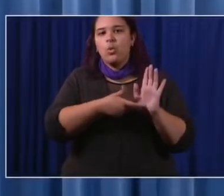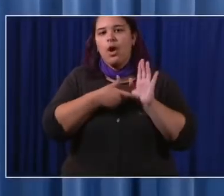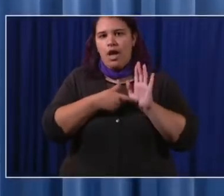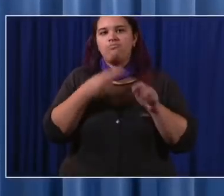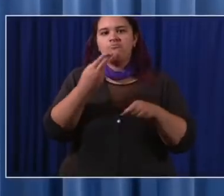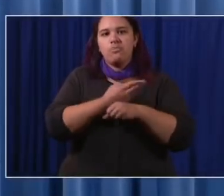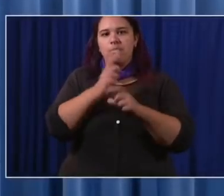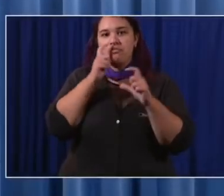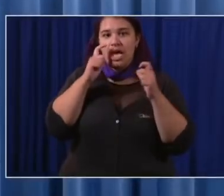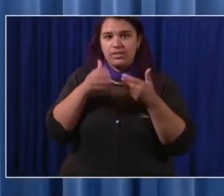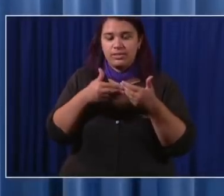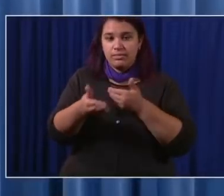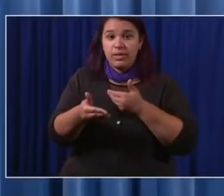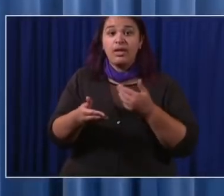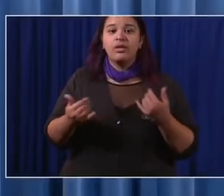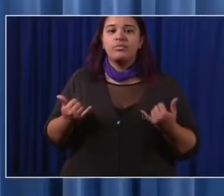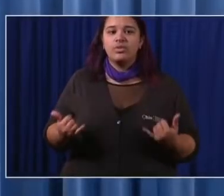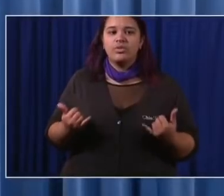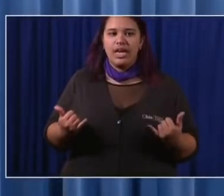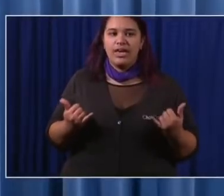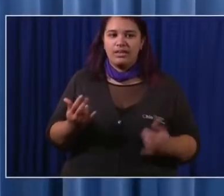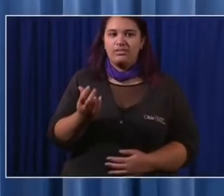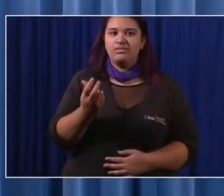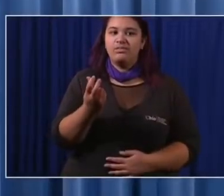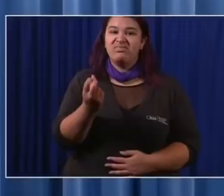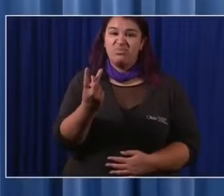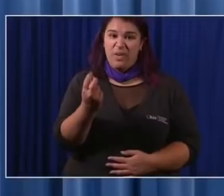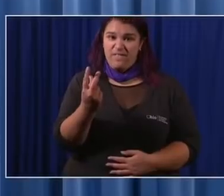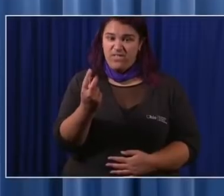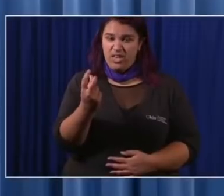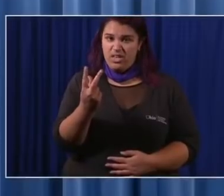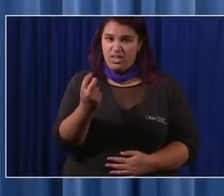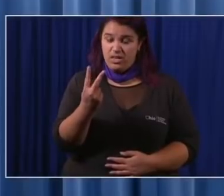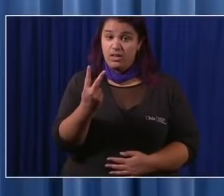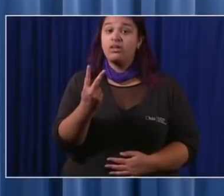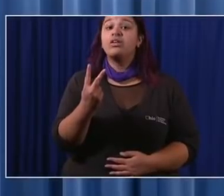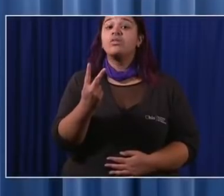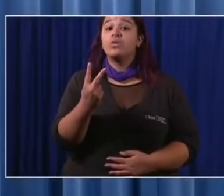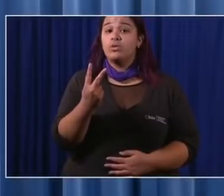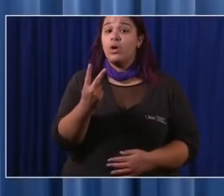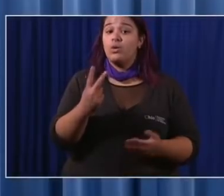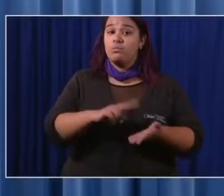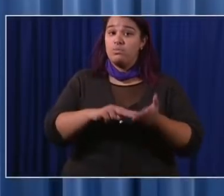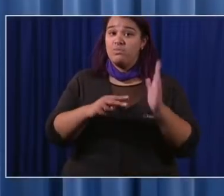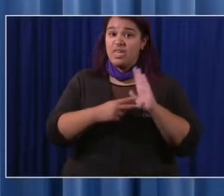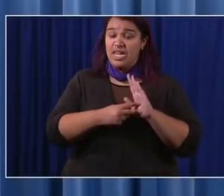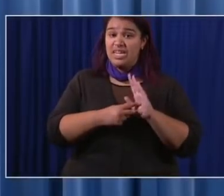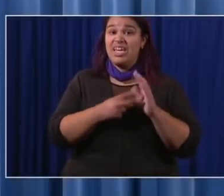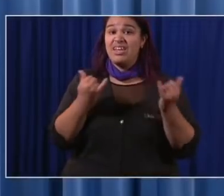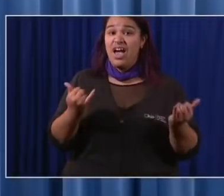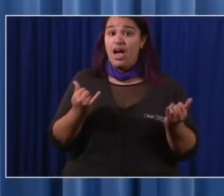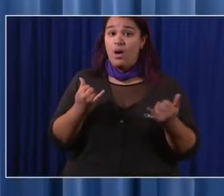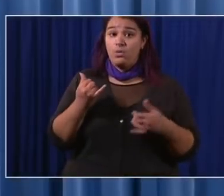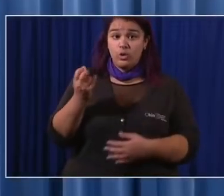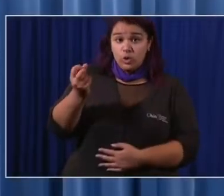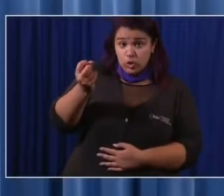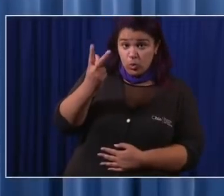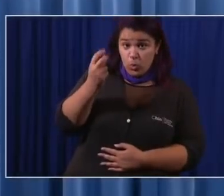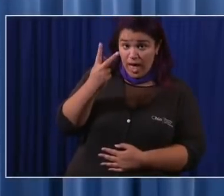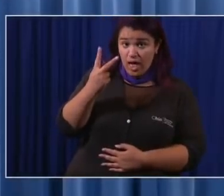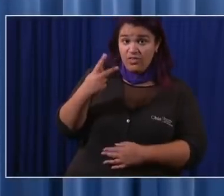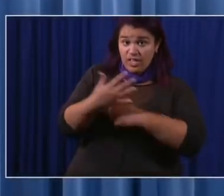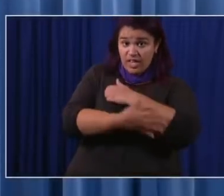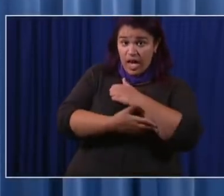counties. So in addition to those 7 counties have been labeled red. Will that change the mask mandate? And for Huron, that